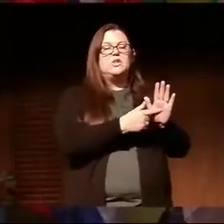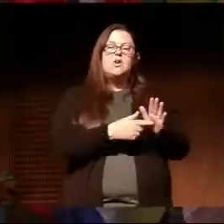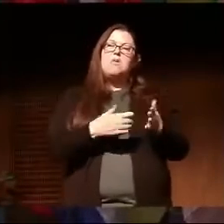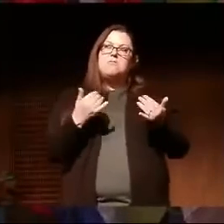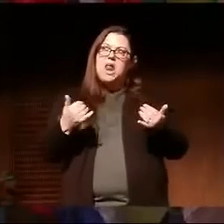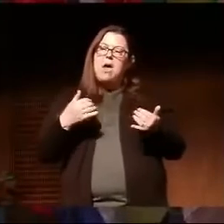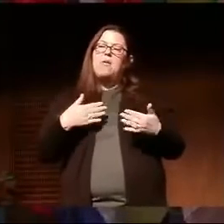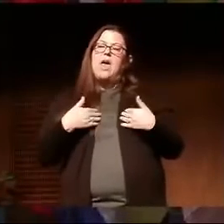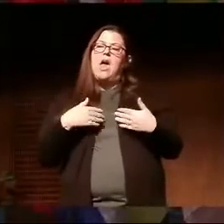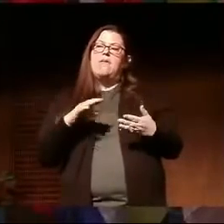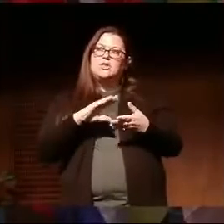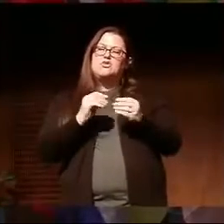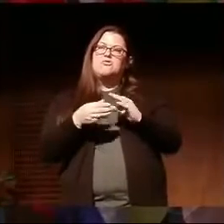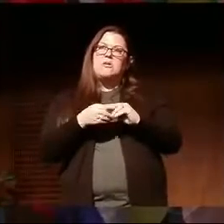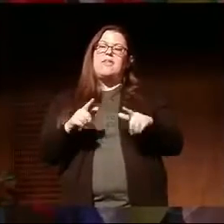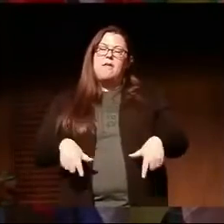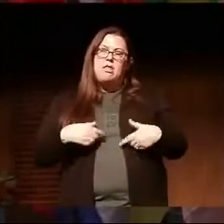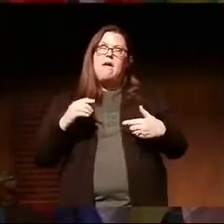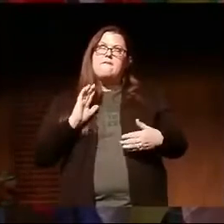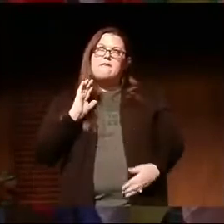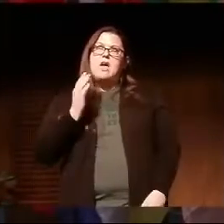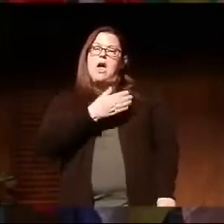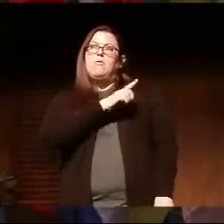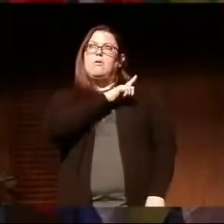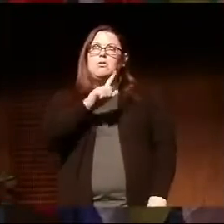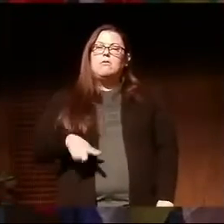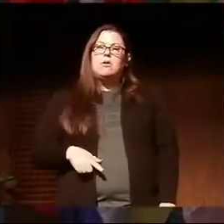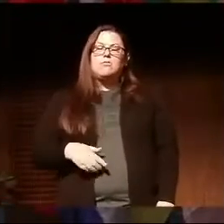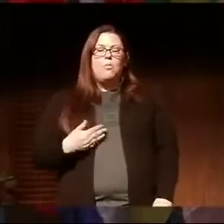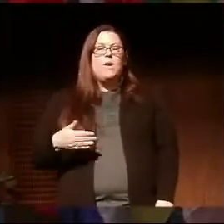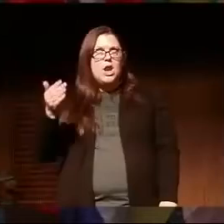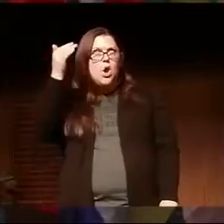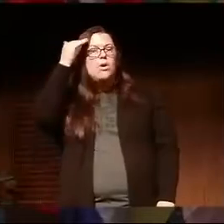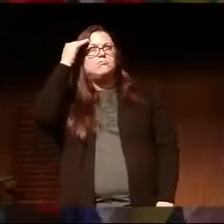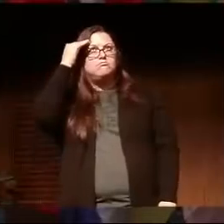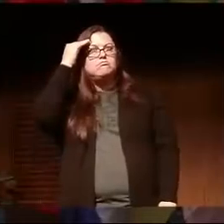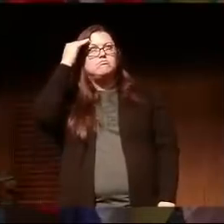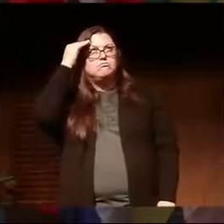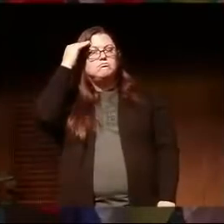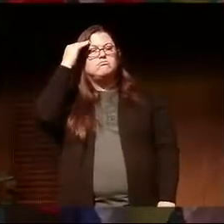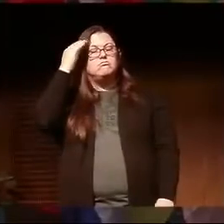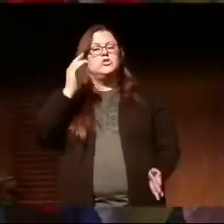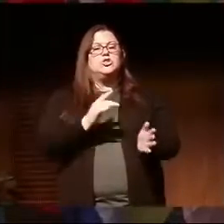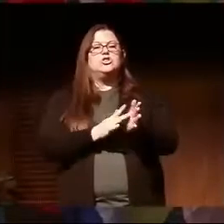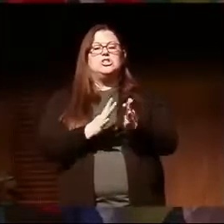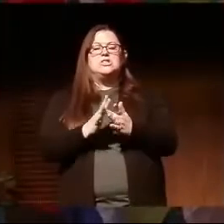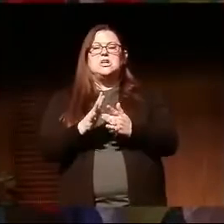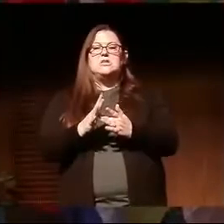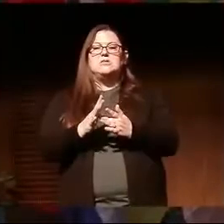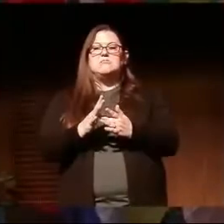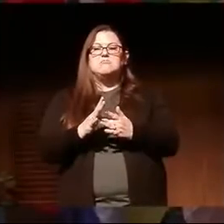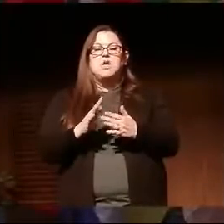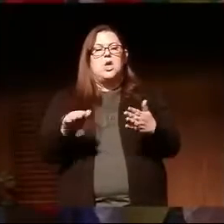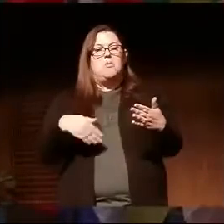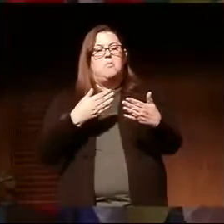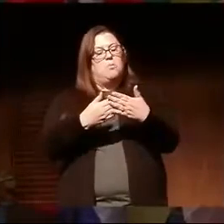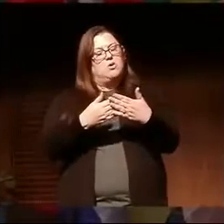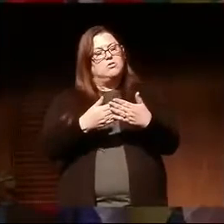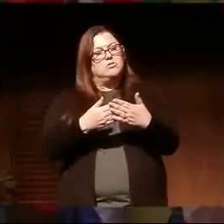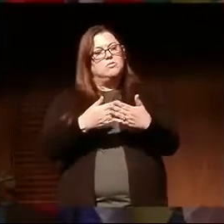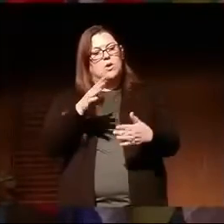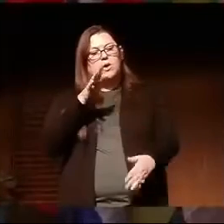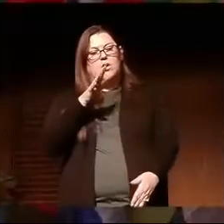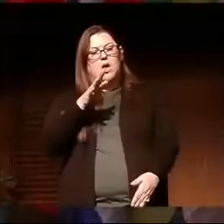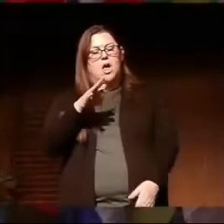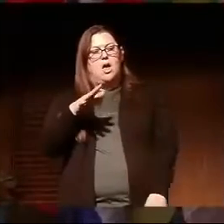Lord that I think is fairly familiar. I think we know it. Jesus is approached by a ruler of the synagogue, Jairus. "Come